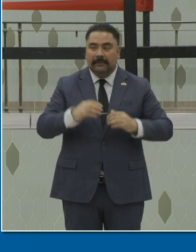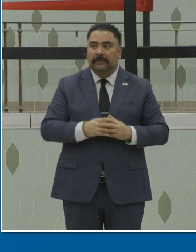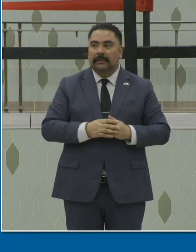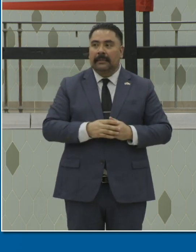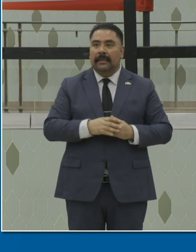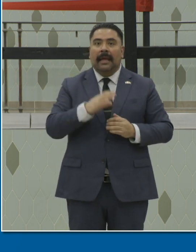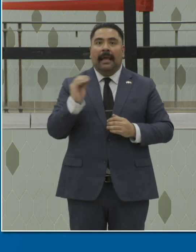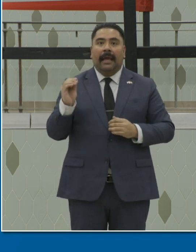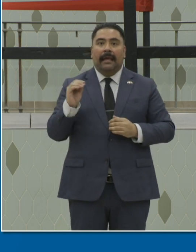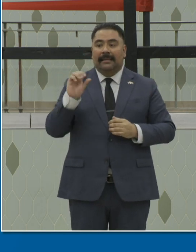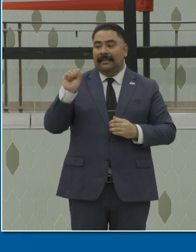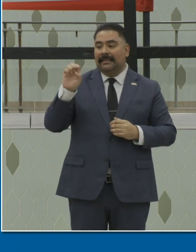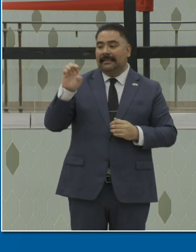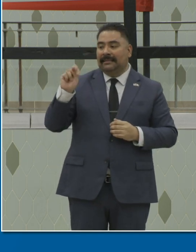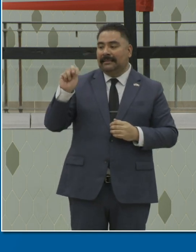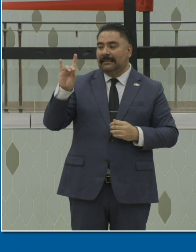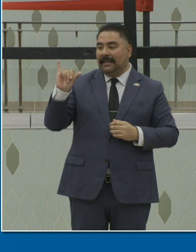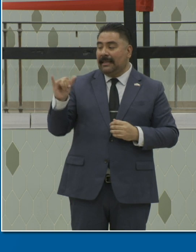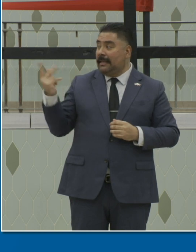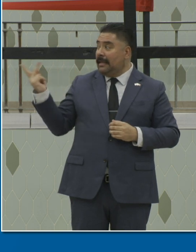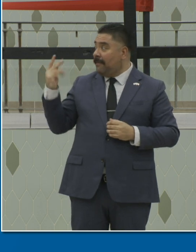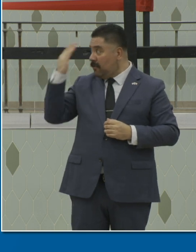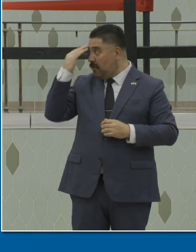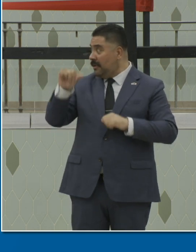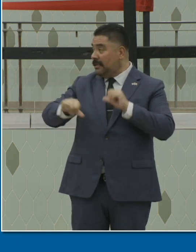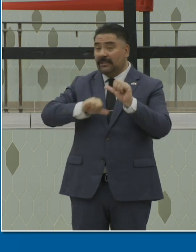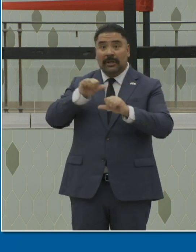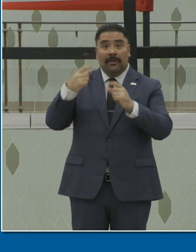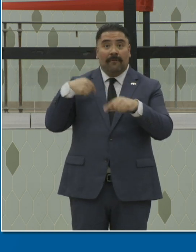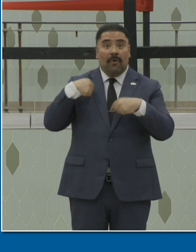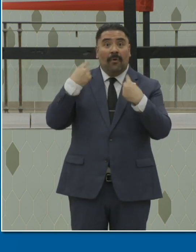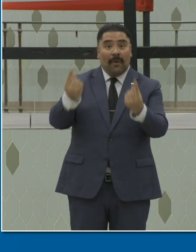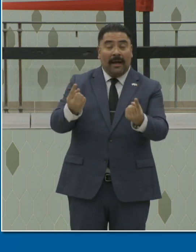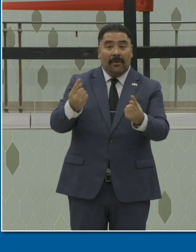And Cindy and I have known each other for a while.